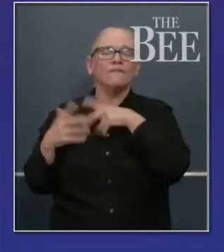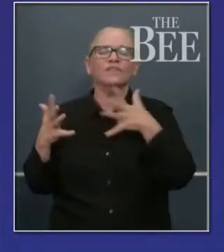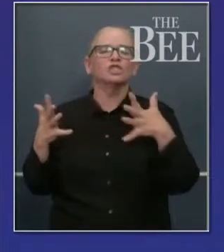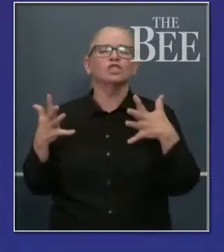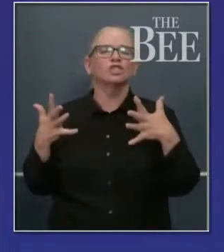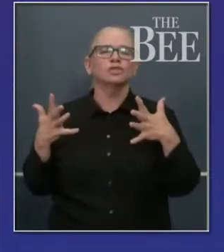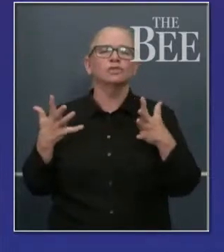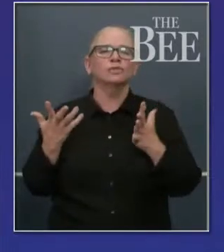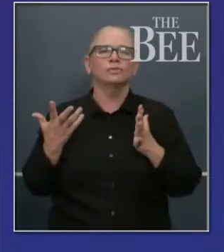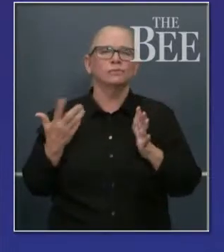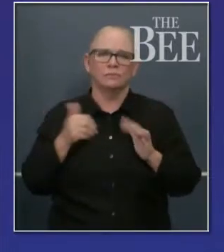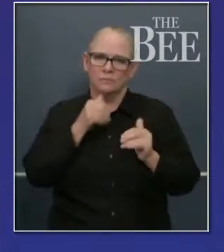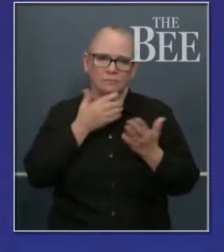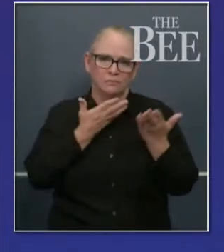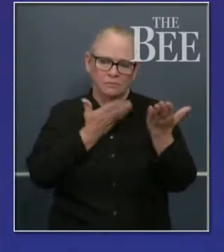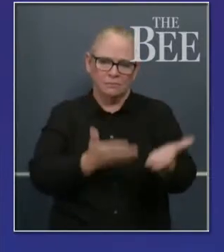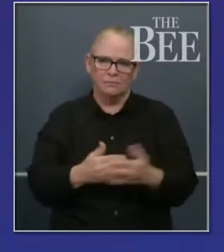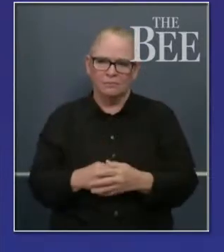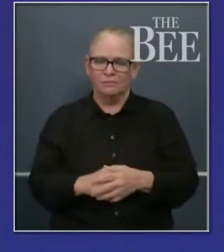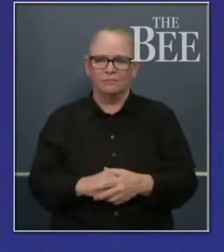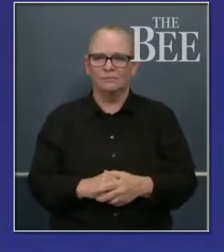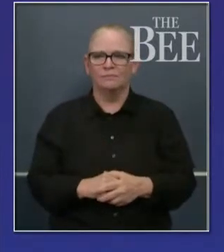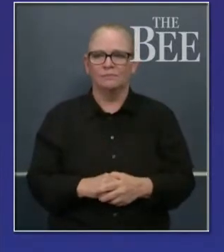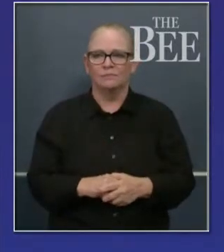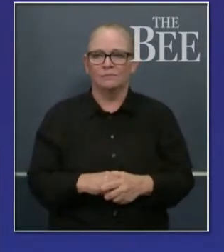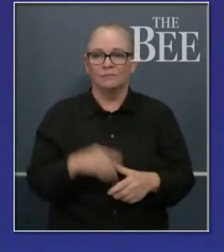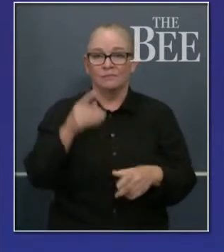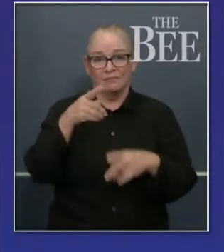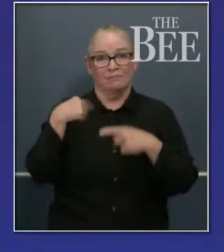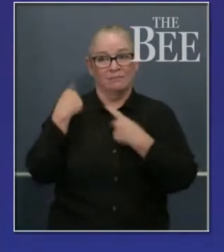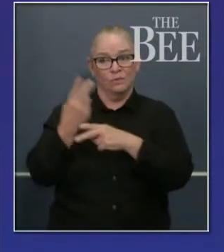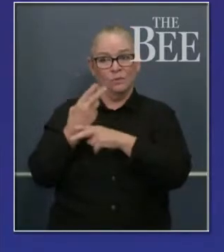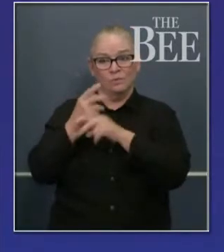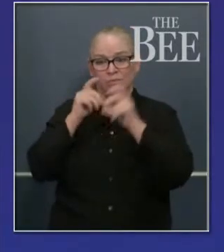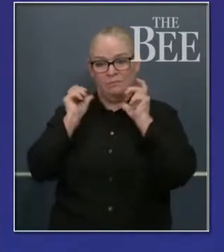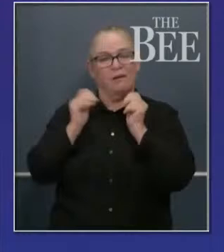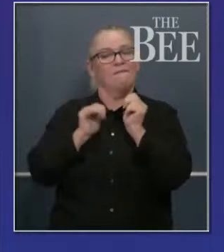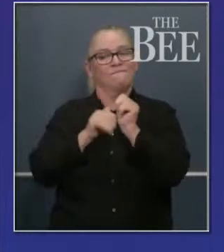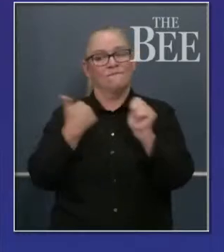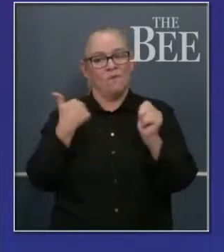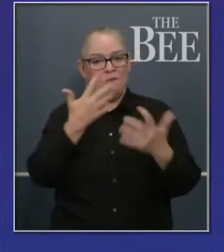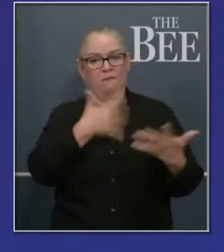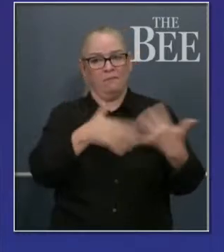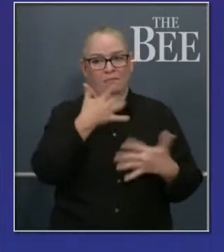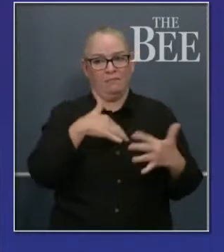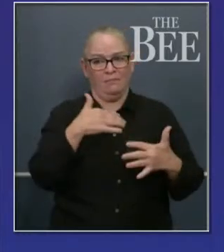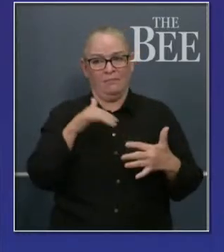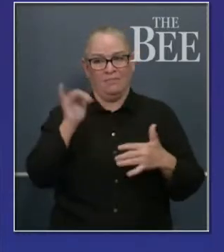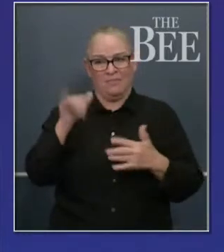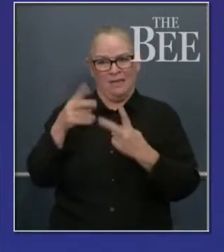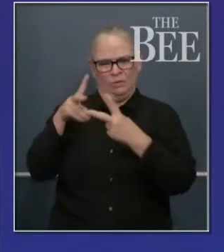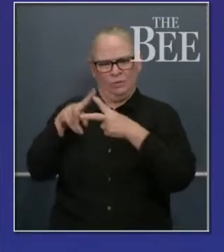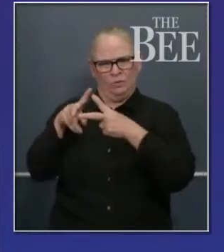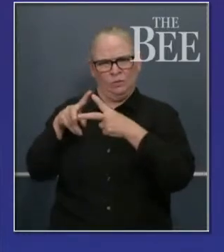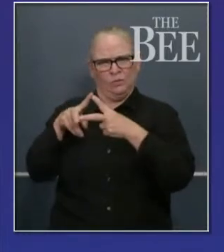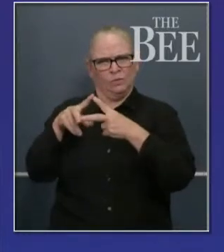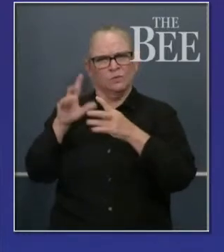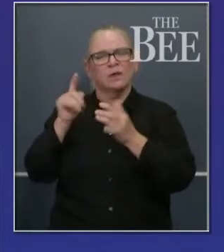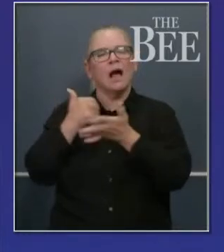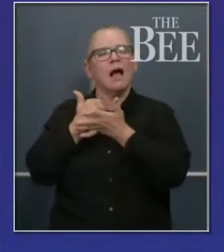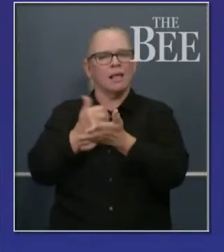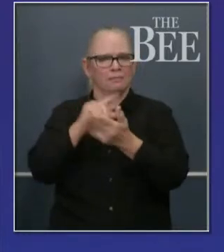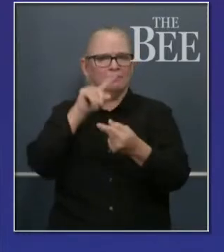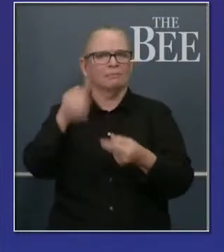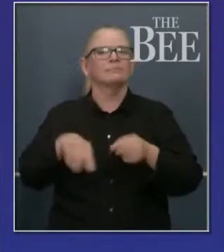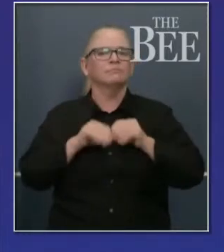those things are key tools that we see more and more evidence of helping us control and reduce transmission. So I look